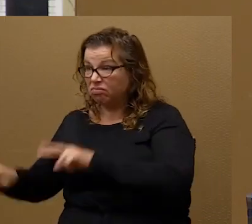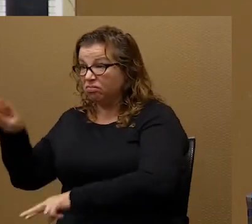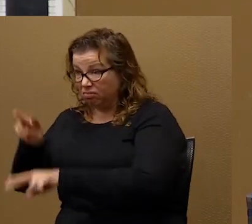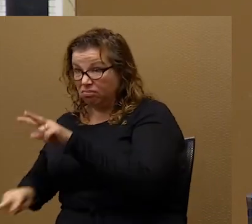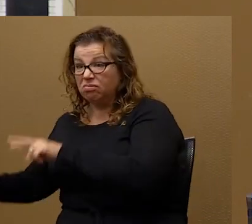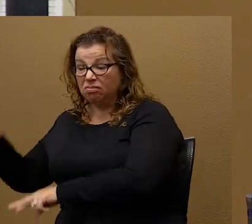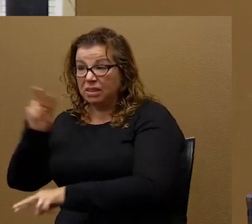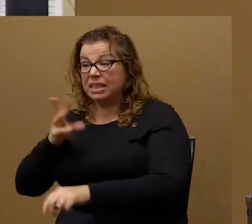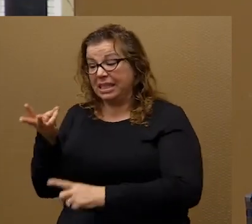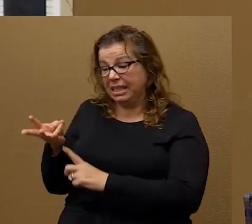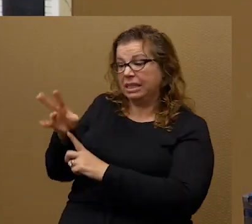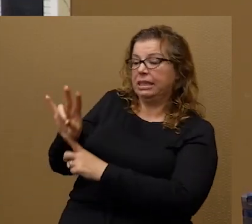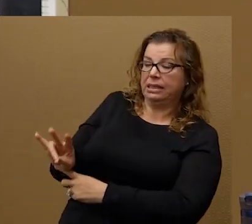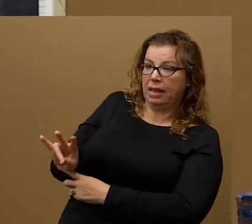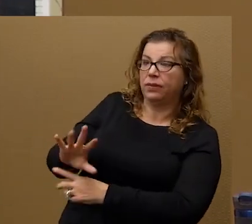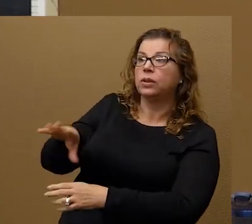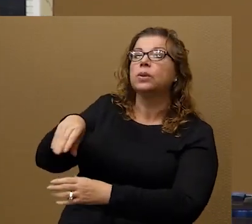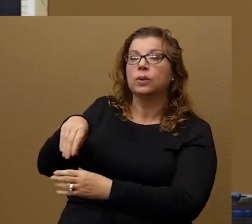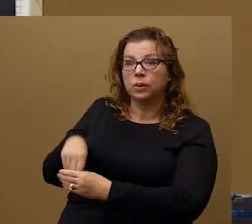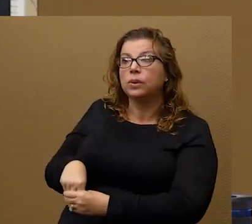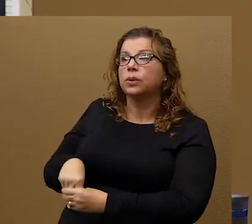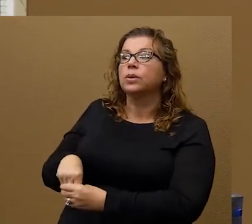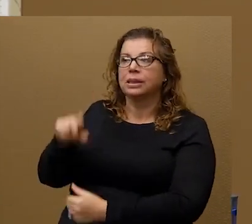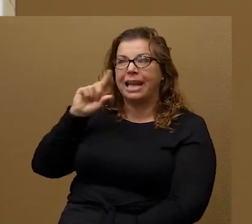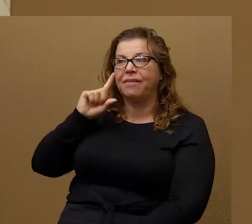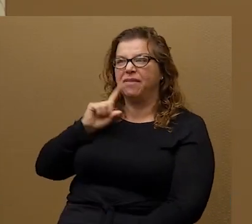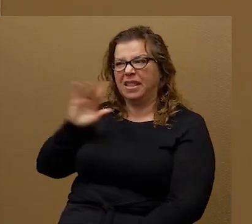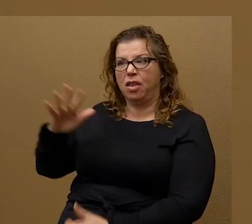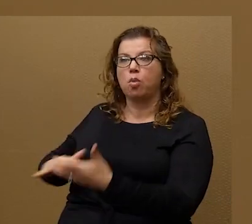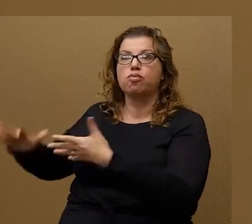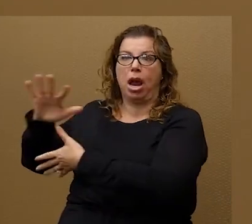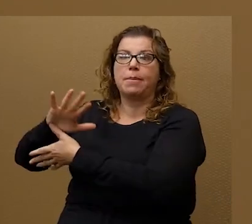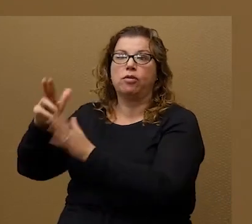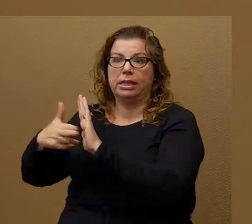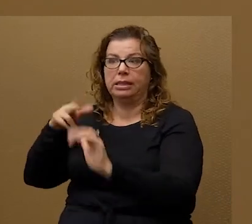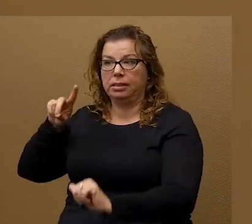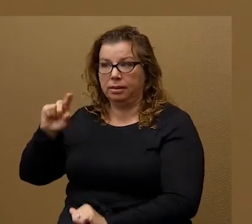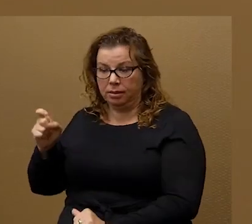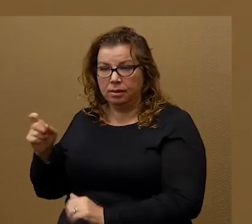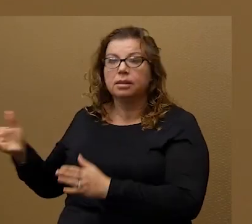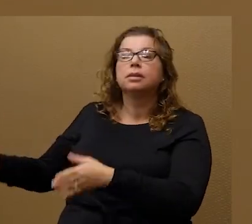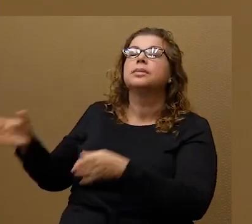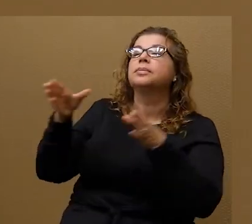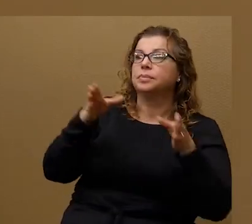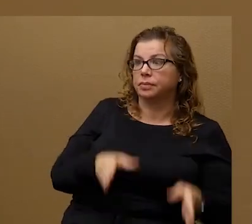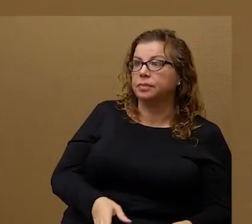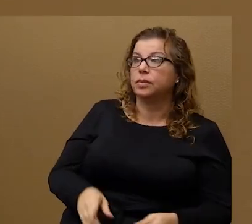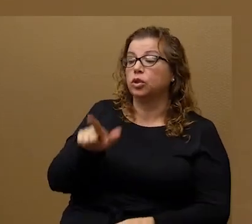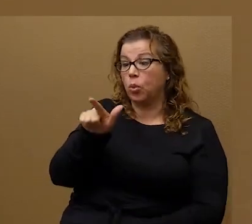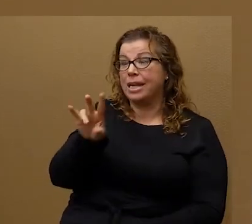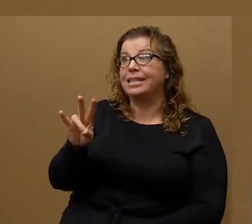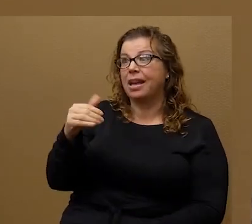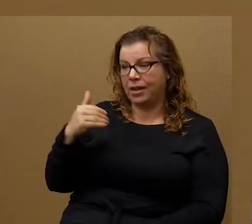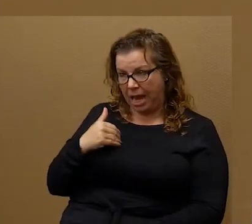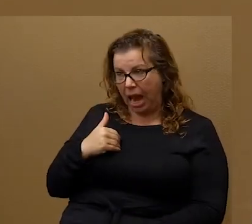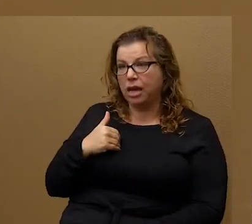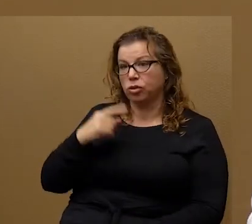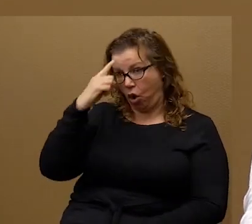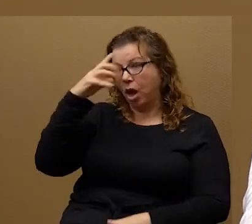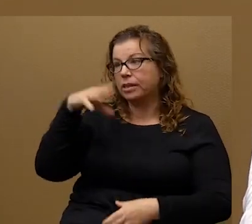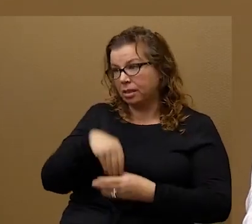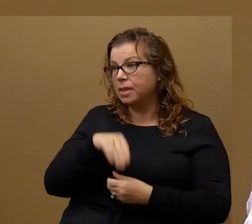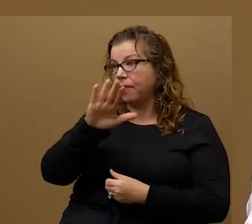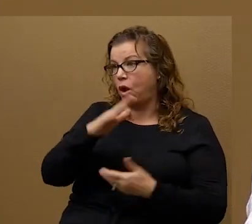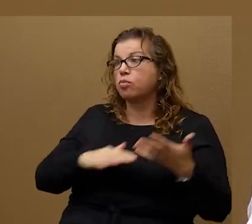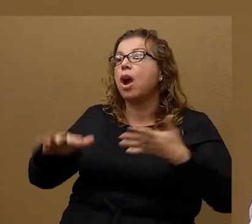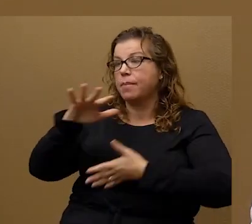67 had deaf and hard of hearing as their primary disability. 27 had autism as their primary disability, and 51